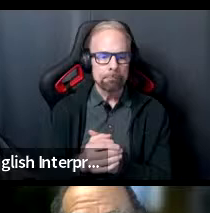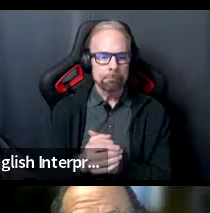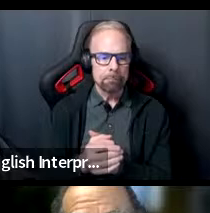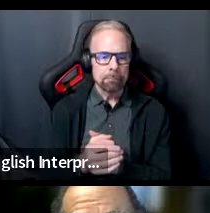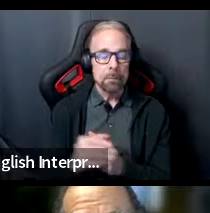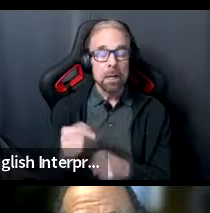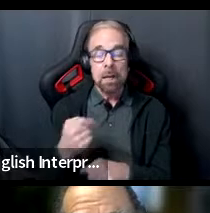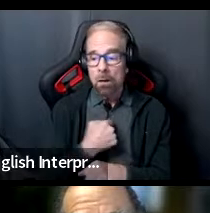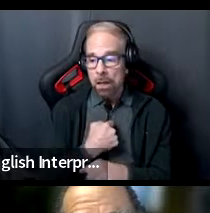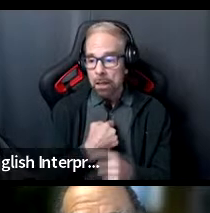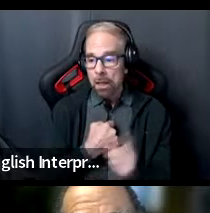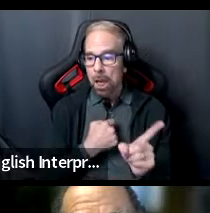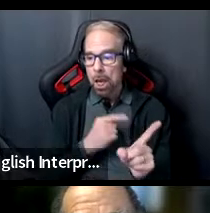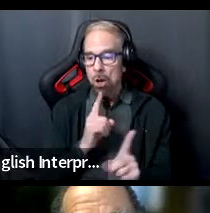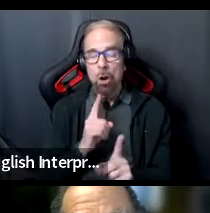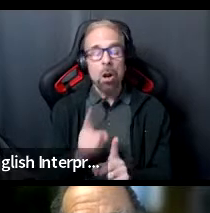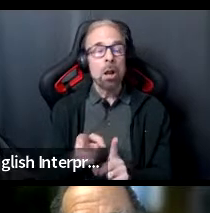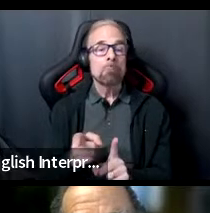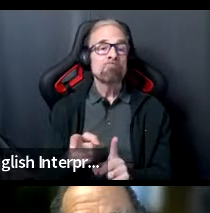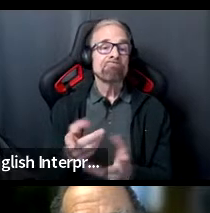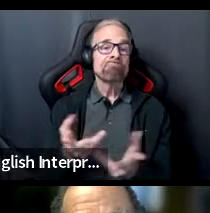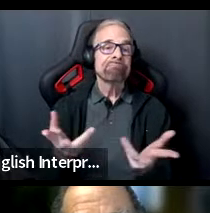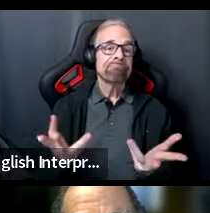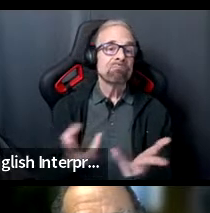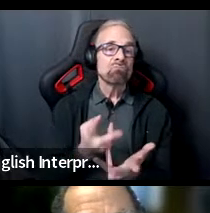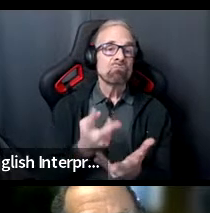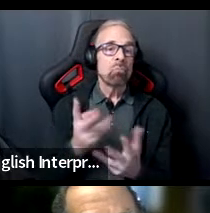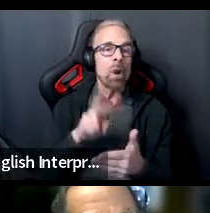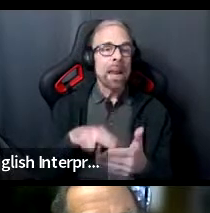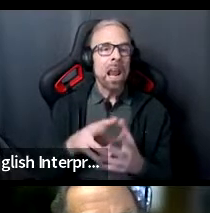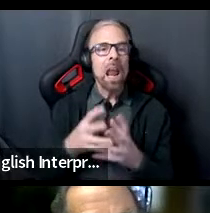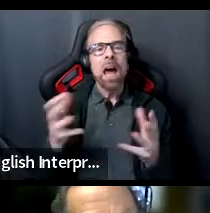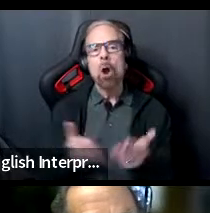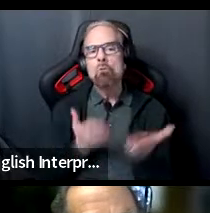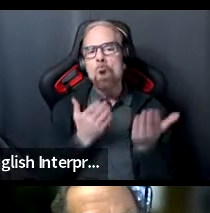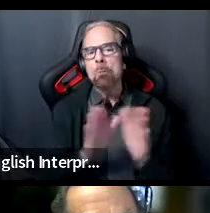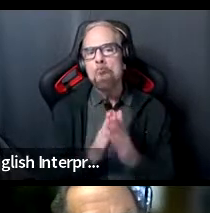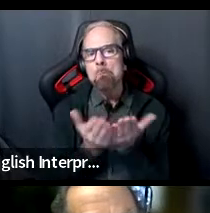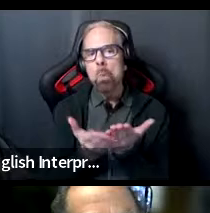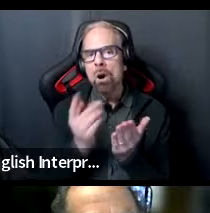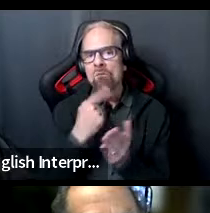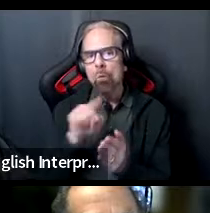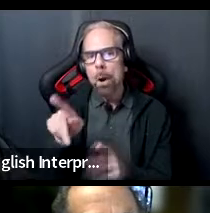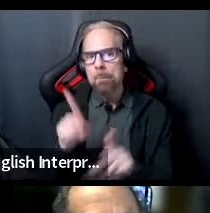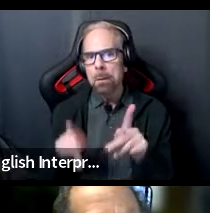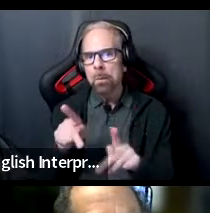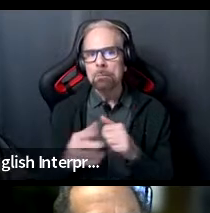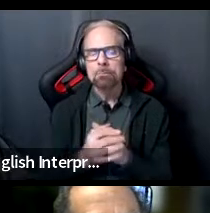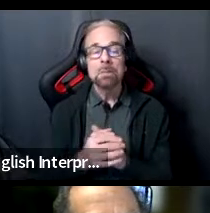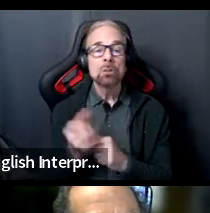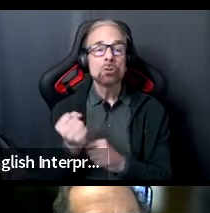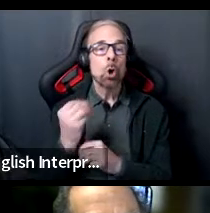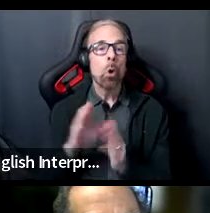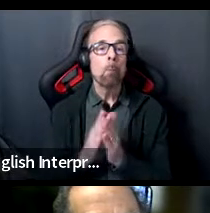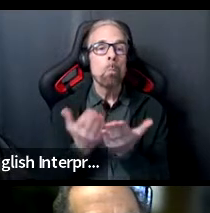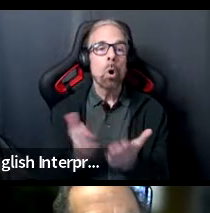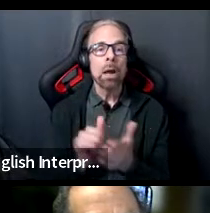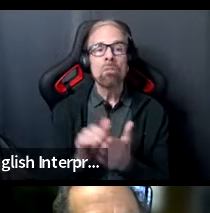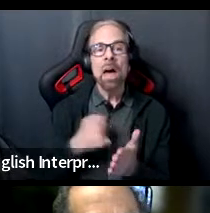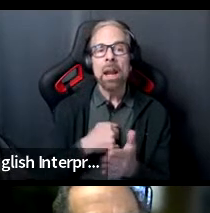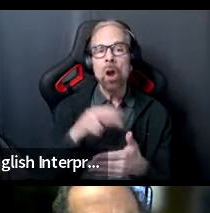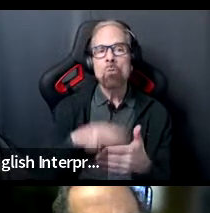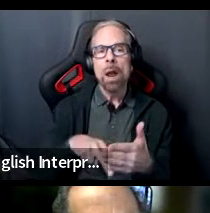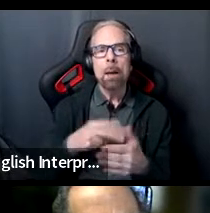I read a lot, and so I recommend books to folks. So the book that I read in the last year